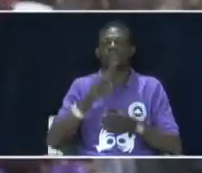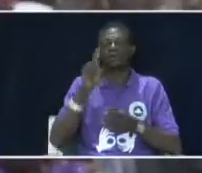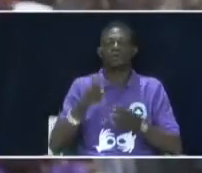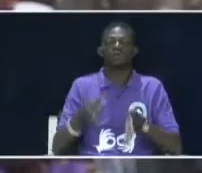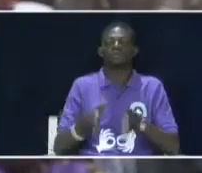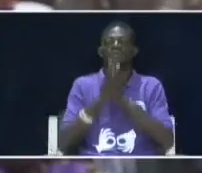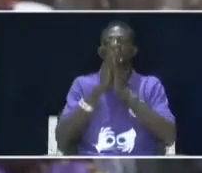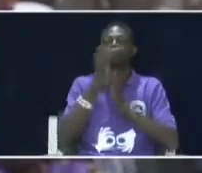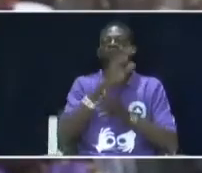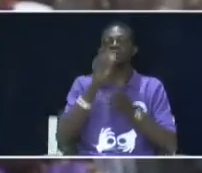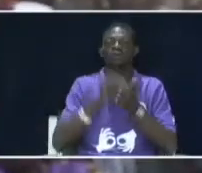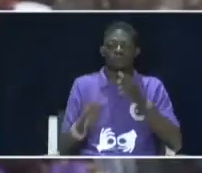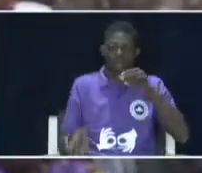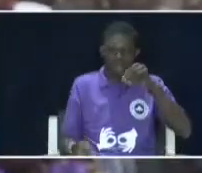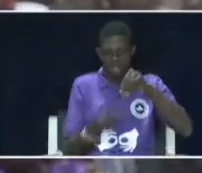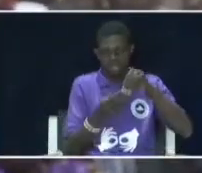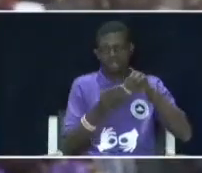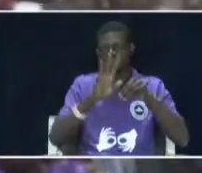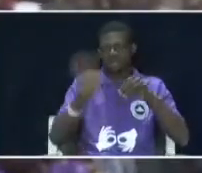you add it.